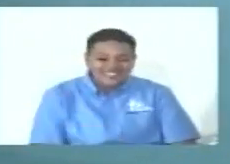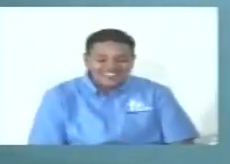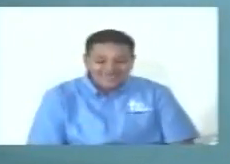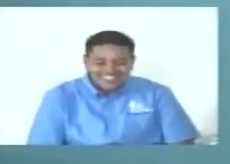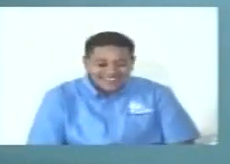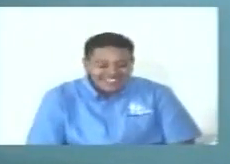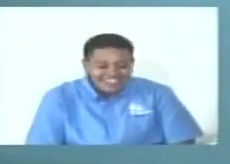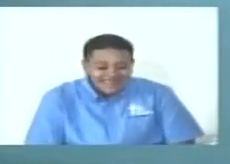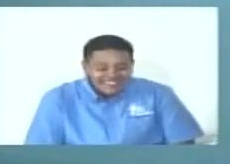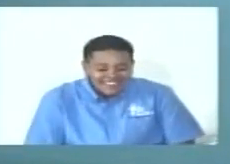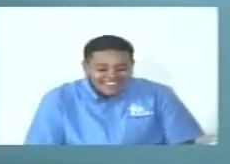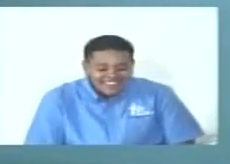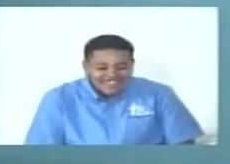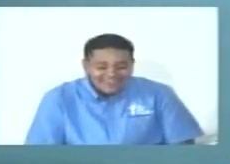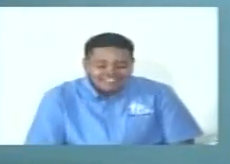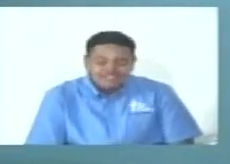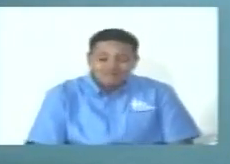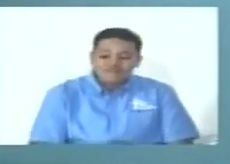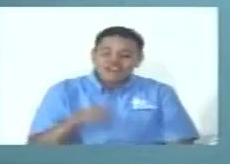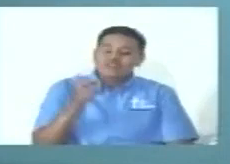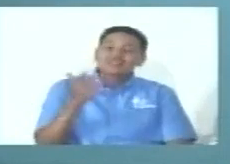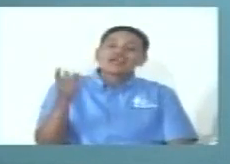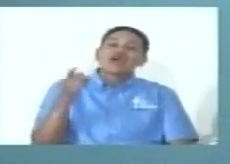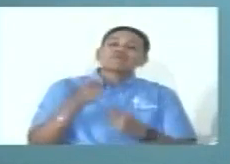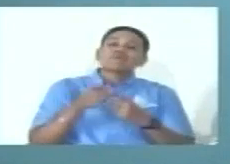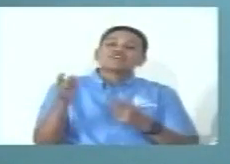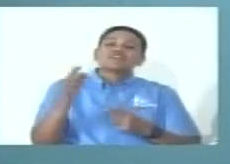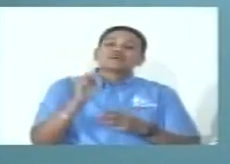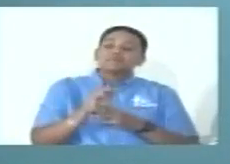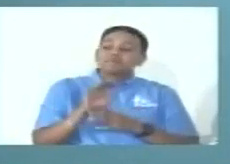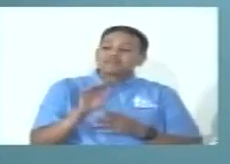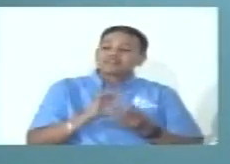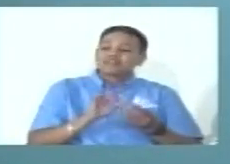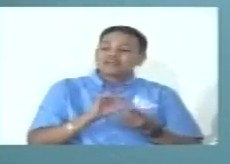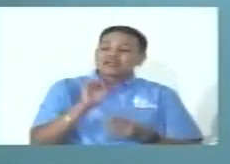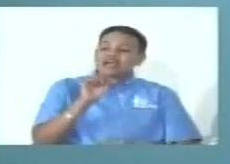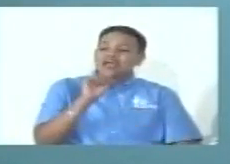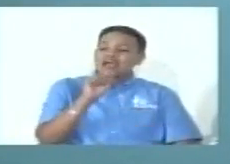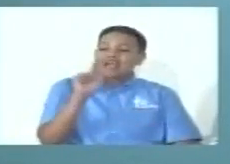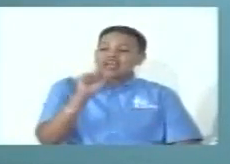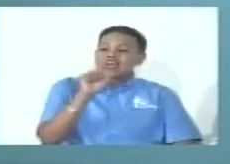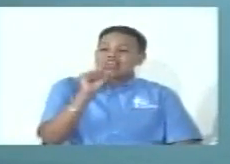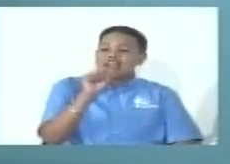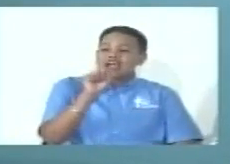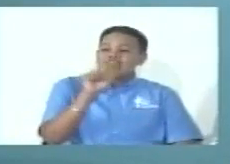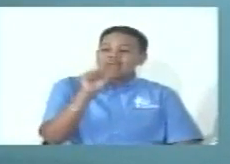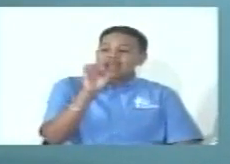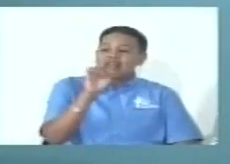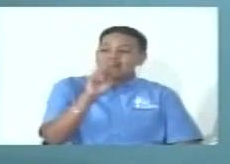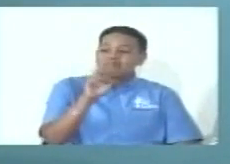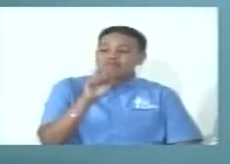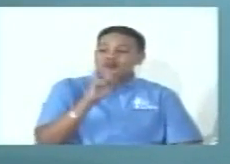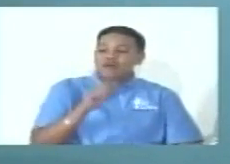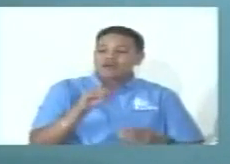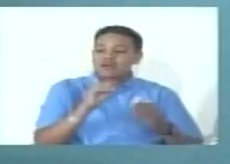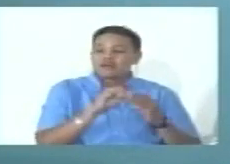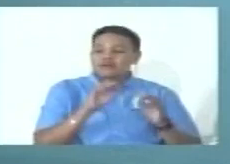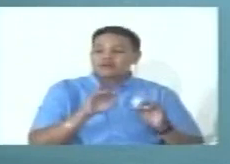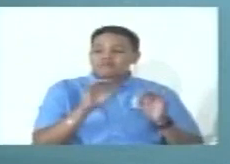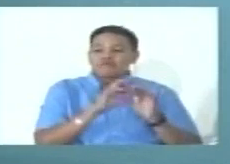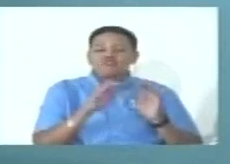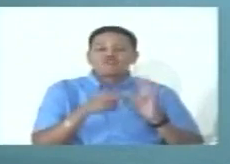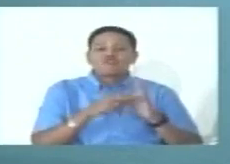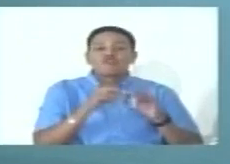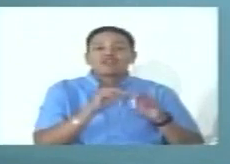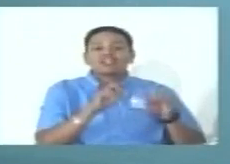And the other thing I point out, the minister was talking about Galimore. Galimore played a crucial role in the